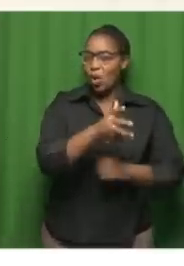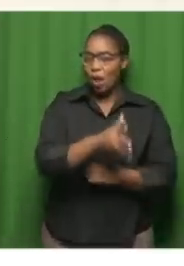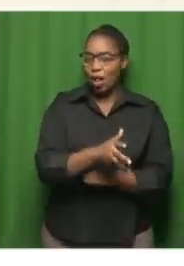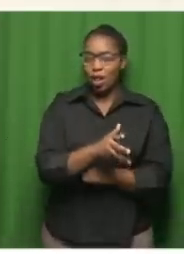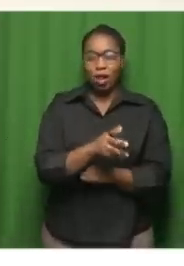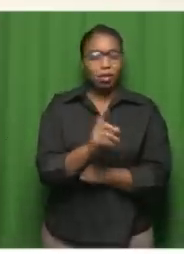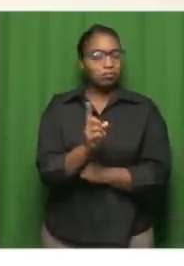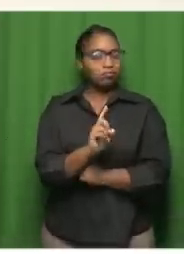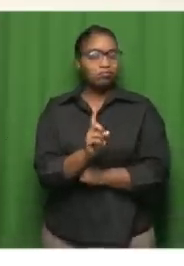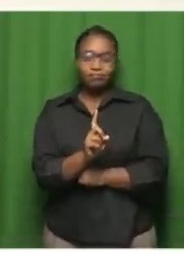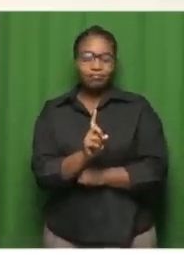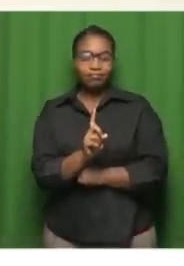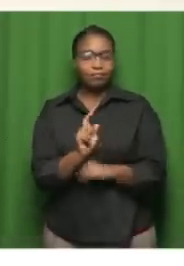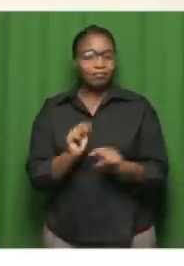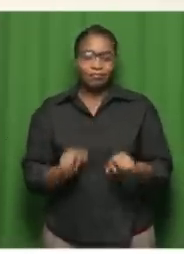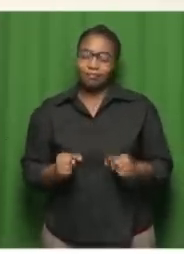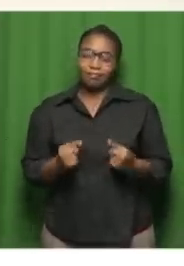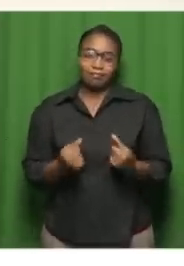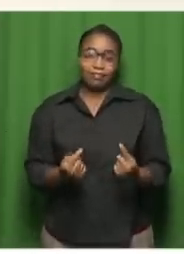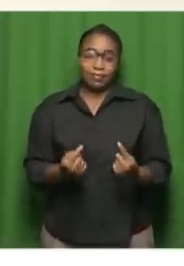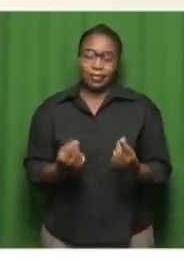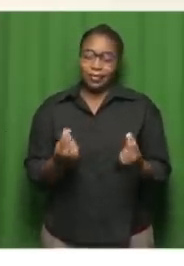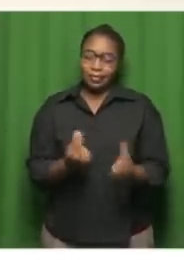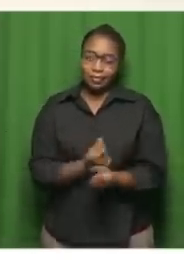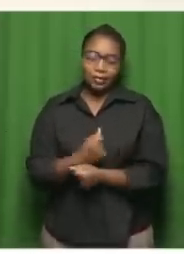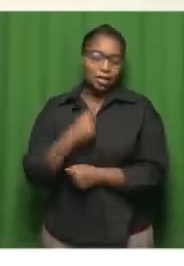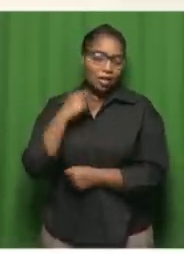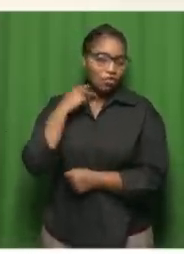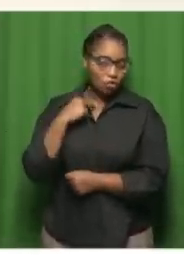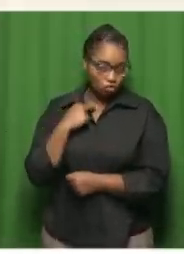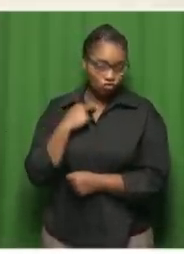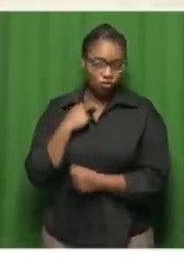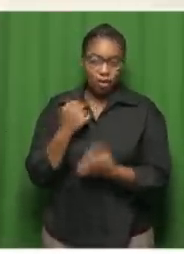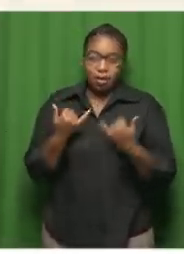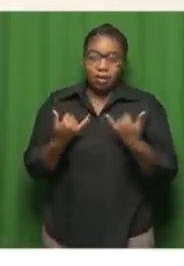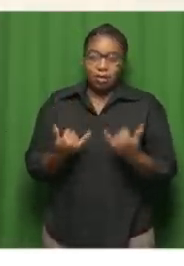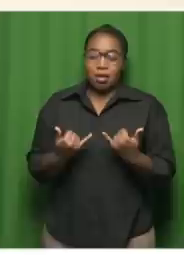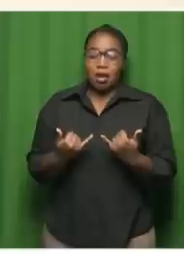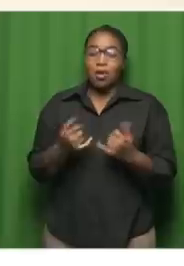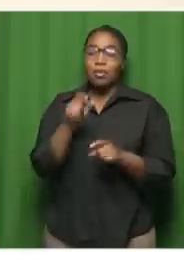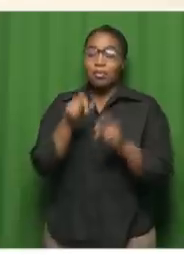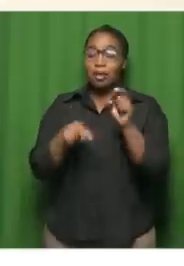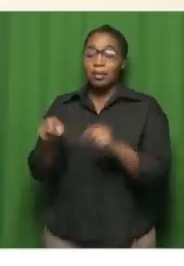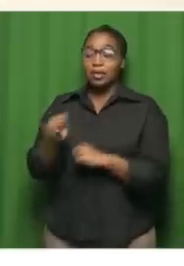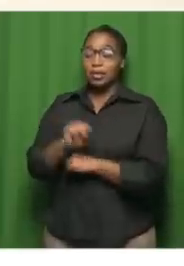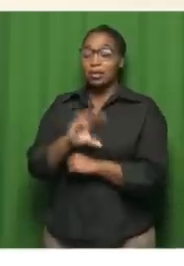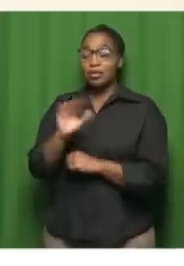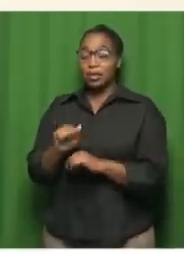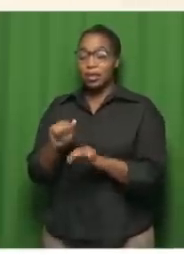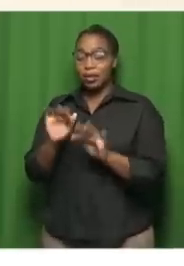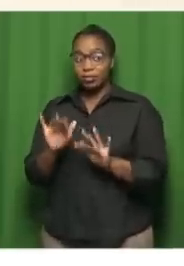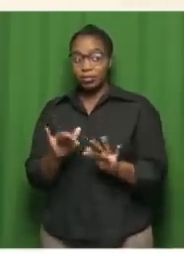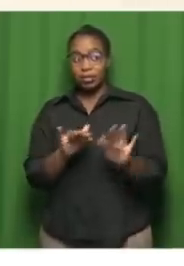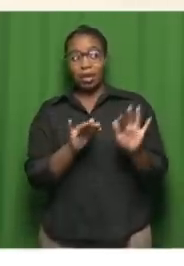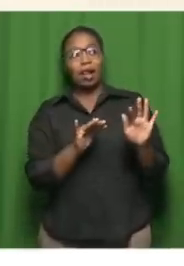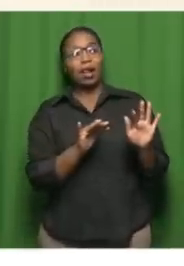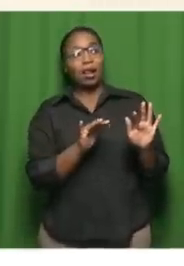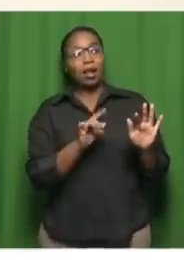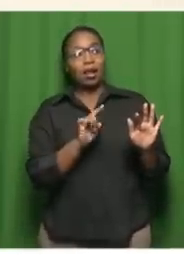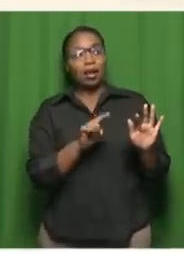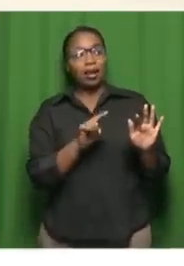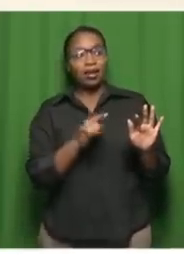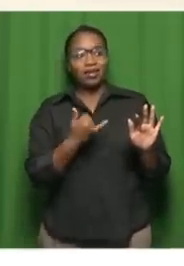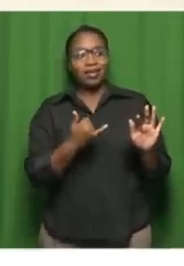smoothly. And unfortunately, now South Africans are being held to ransom by